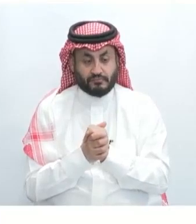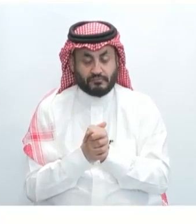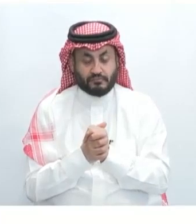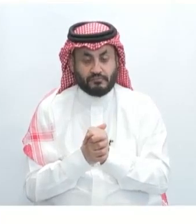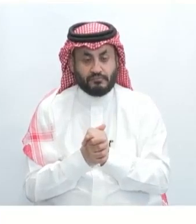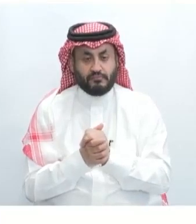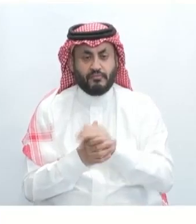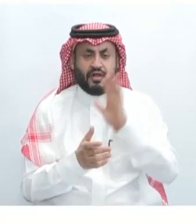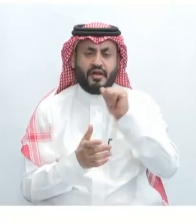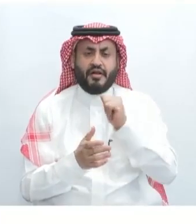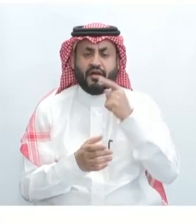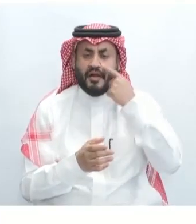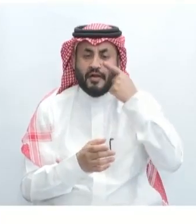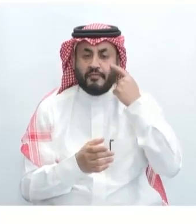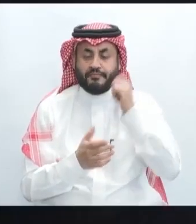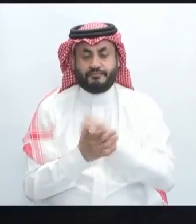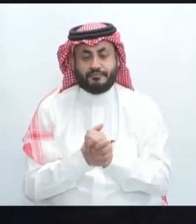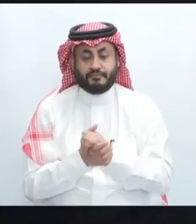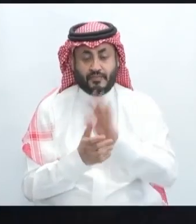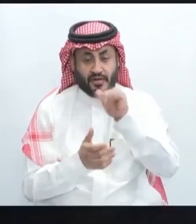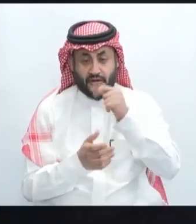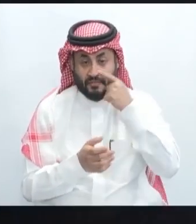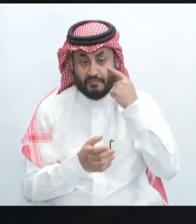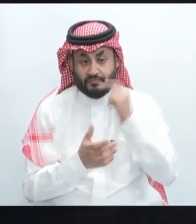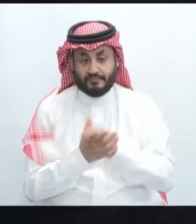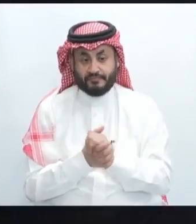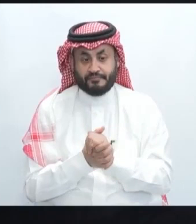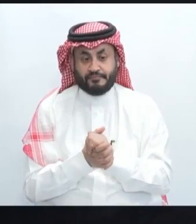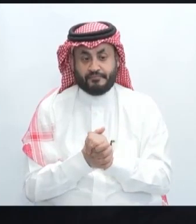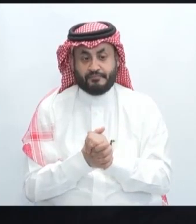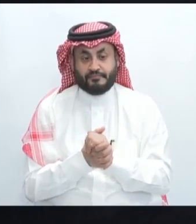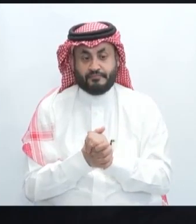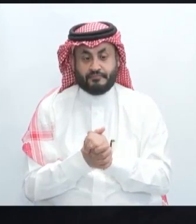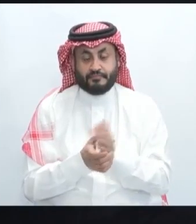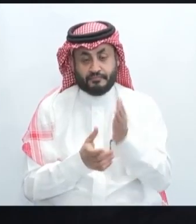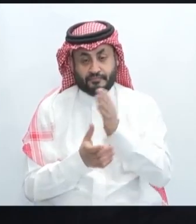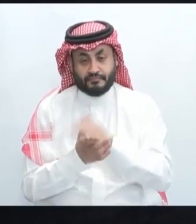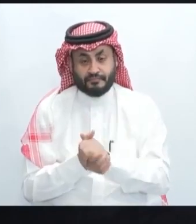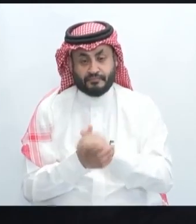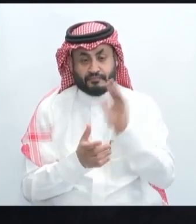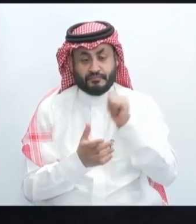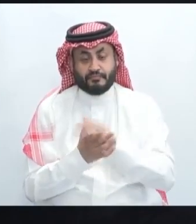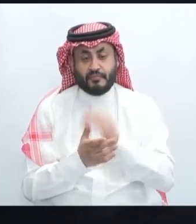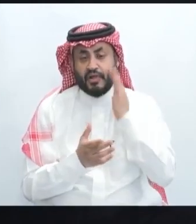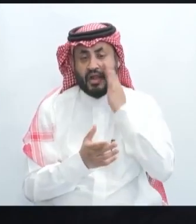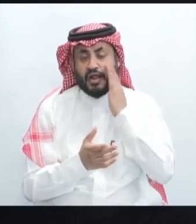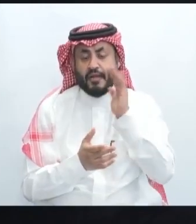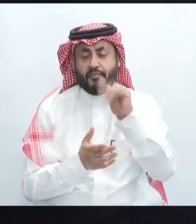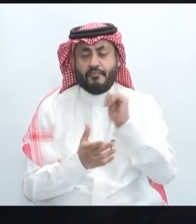here. It's not purple. Perfect. It's